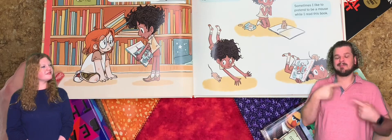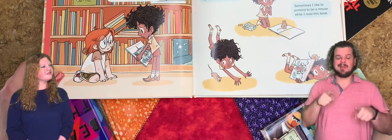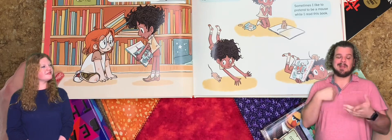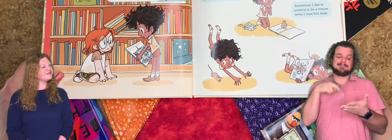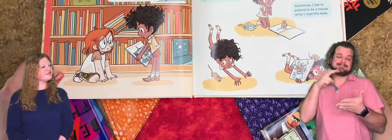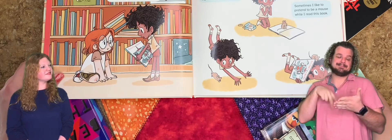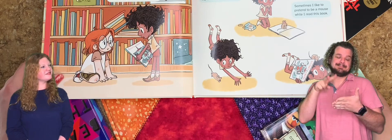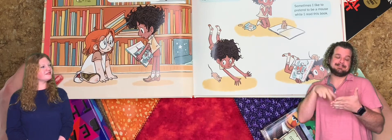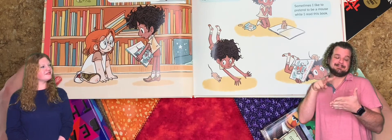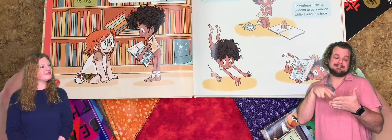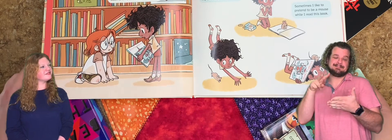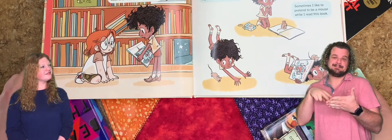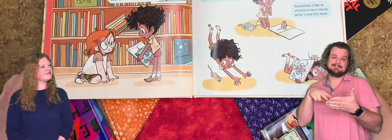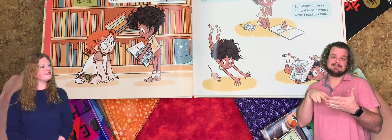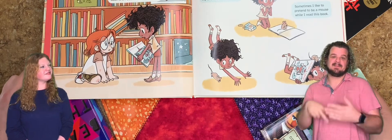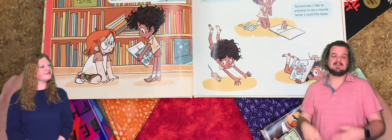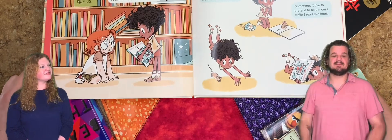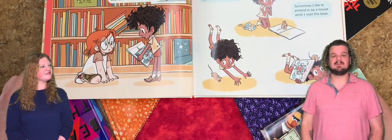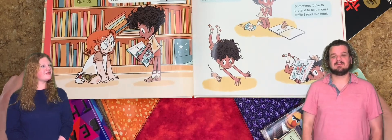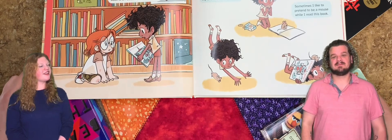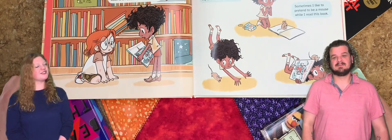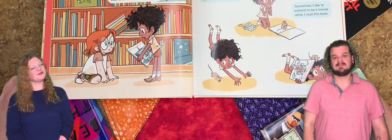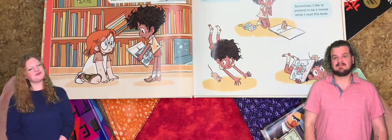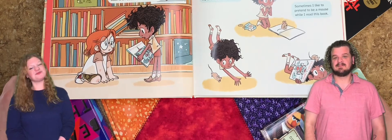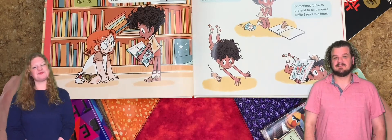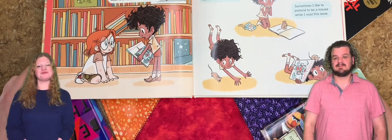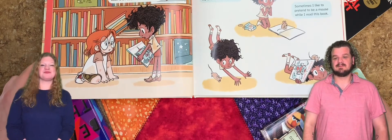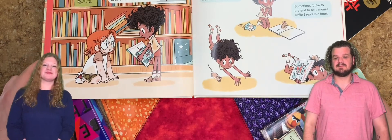to pretend to be a mouse while I read this book.